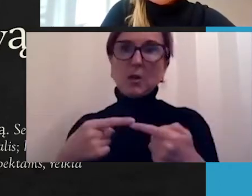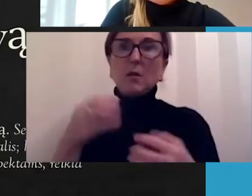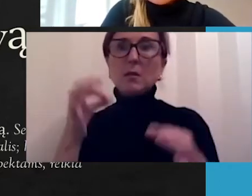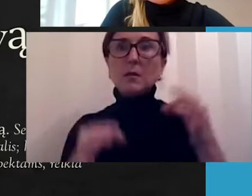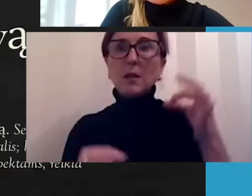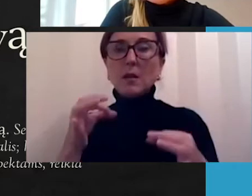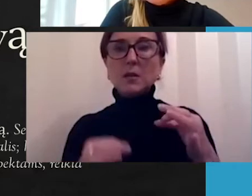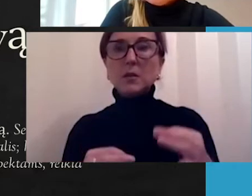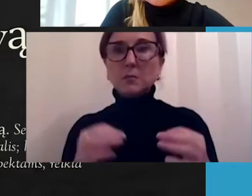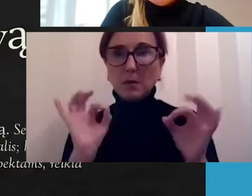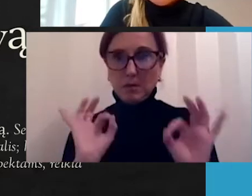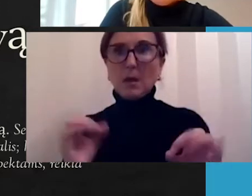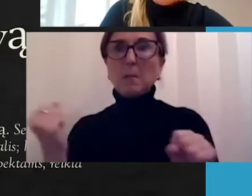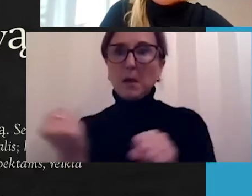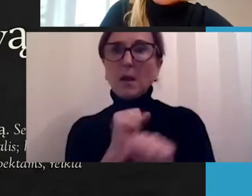and